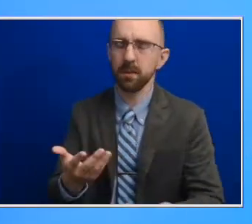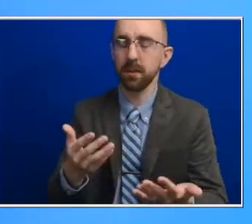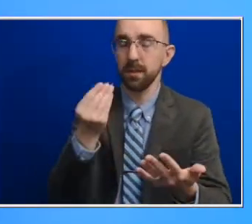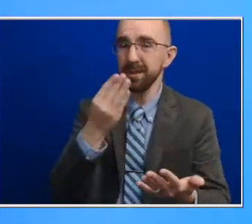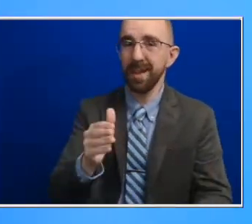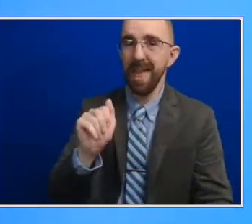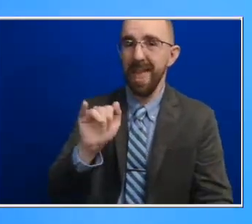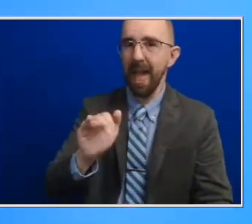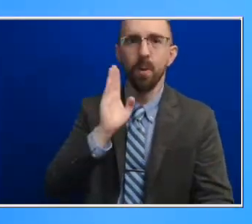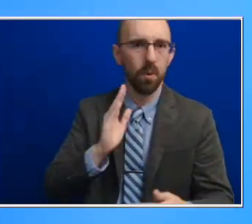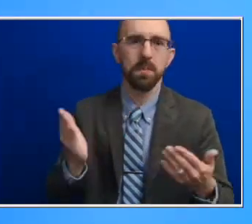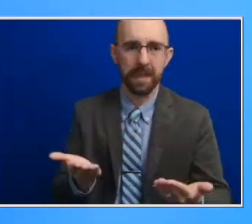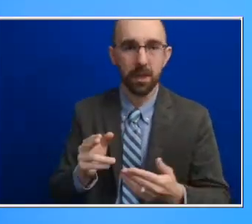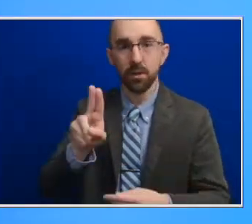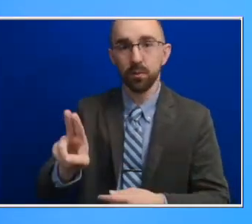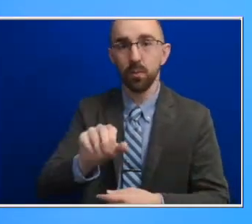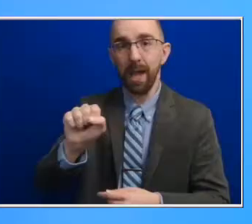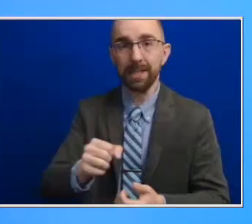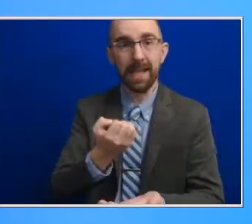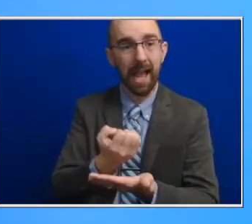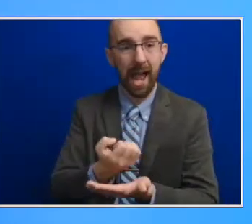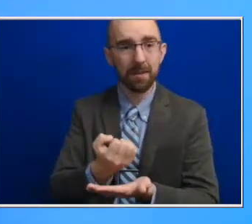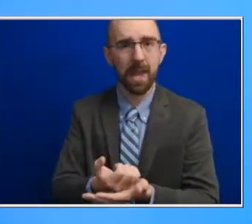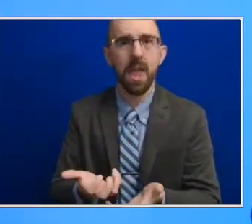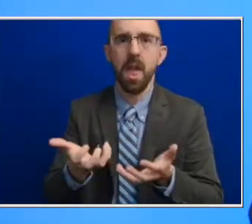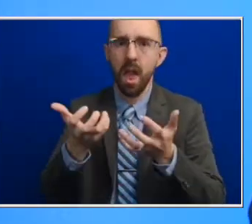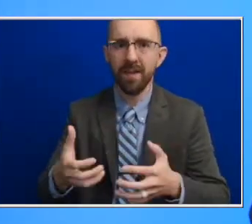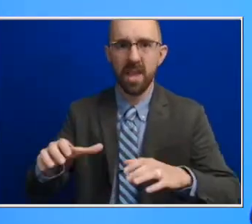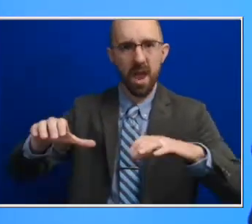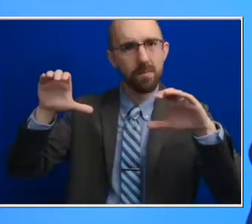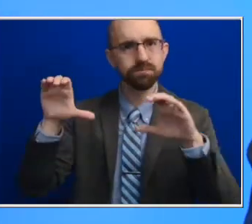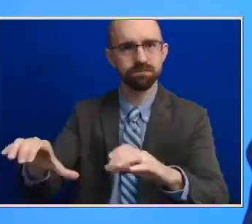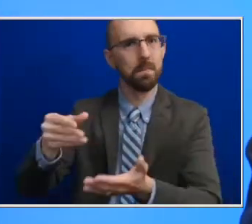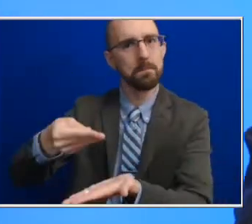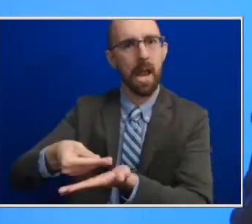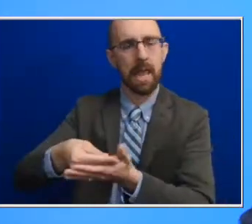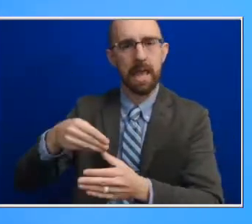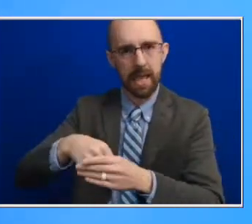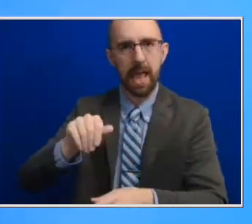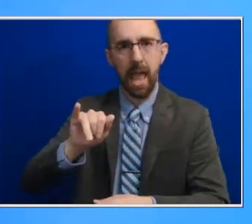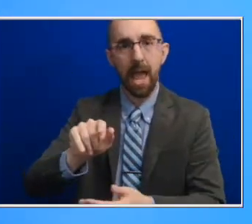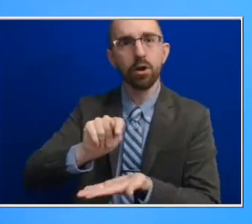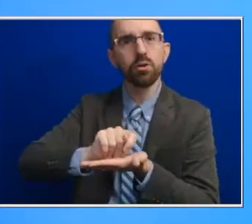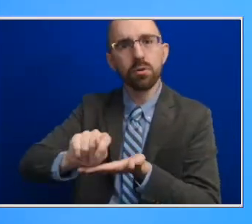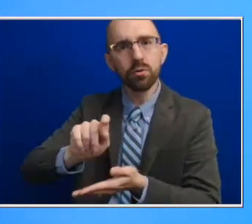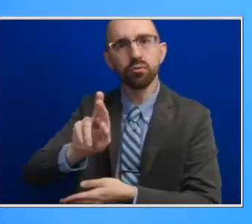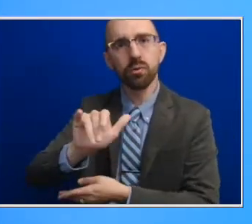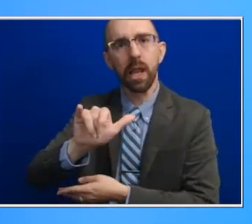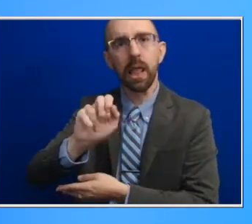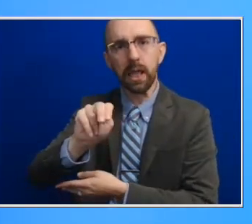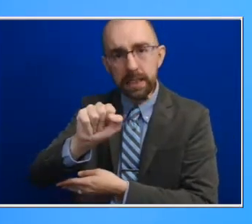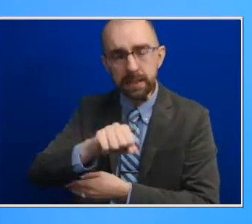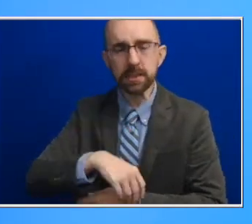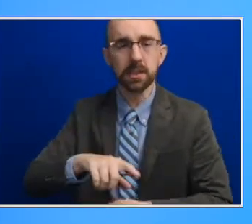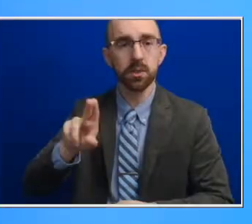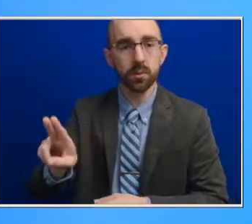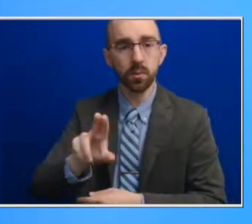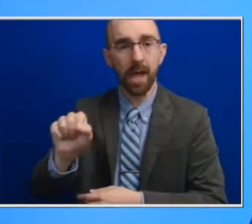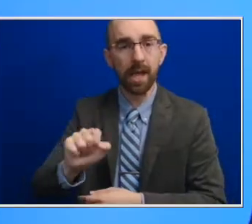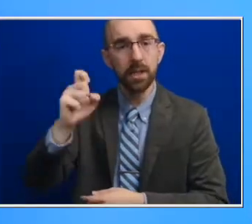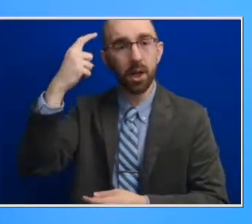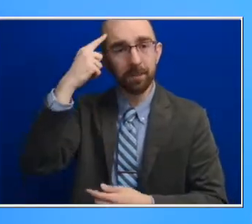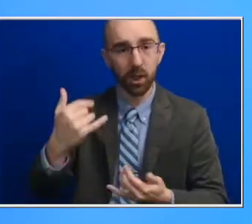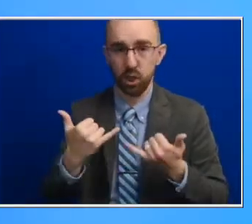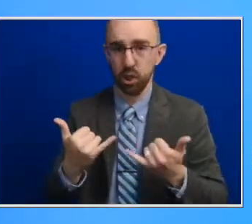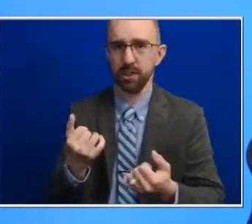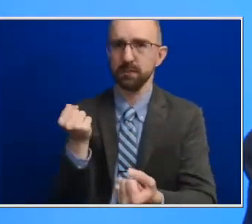the U.S. economy is heavily invested in AI. We're talking trillions of dollars. The U.S. government currently is very supportive